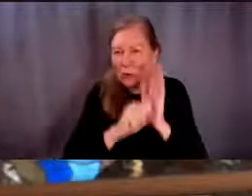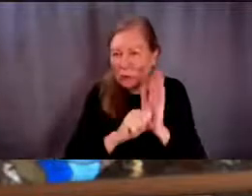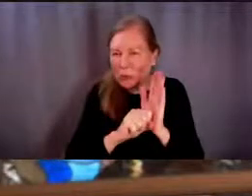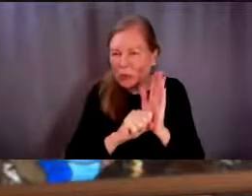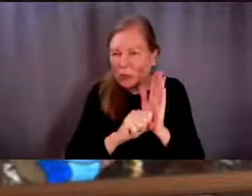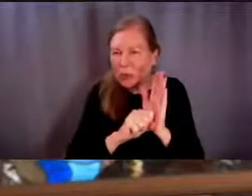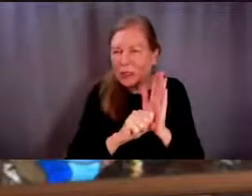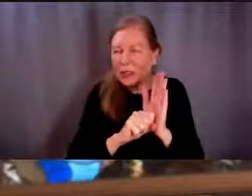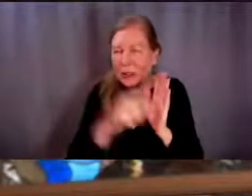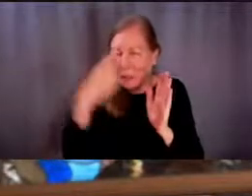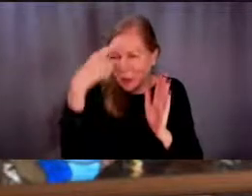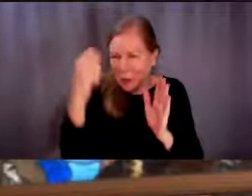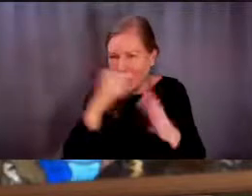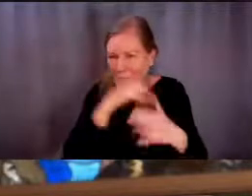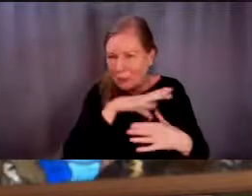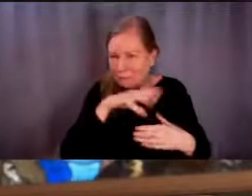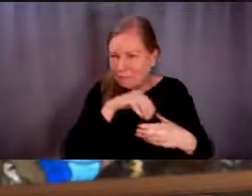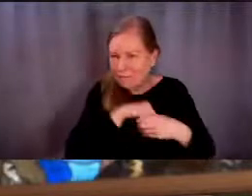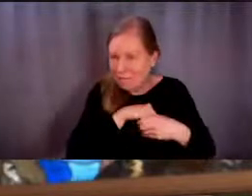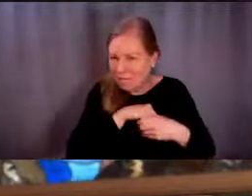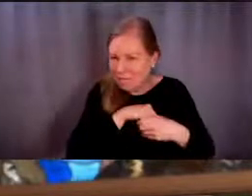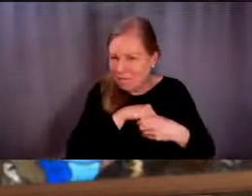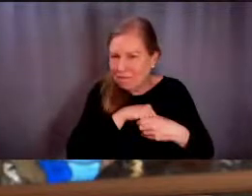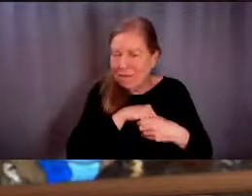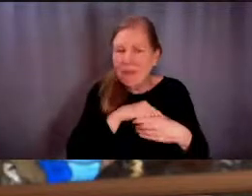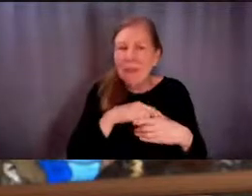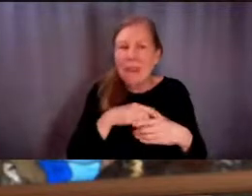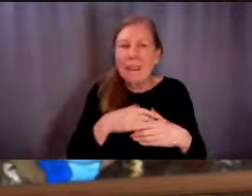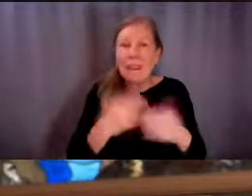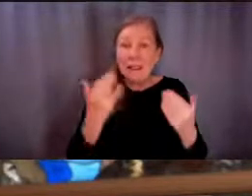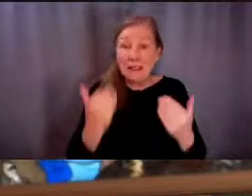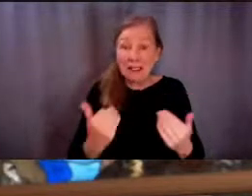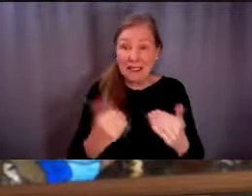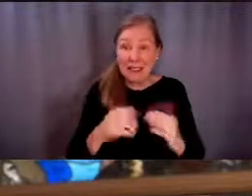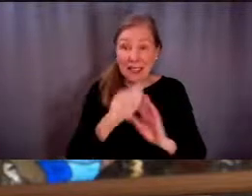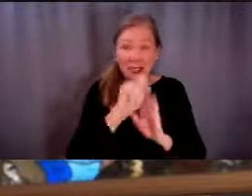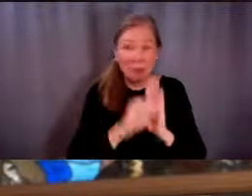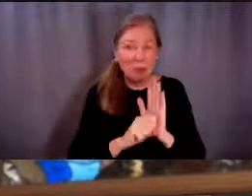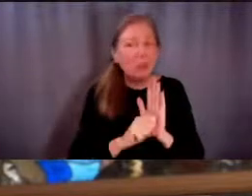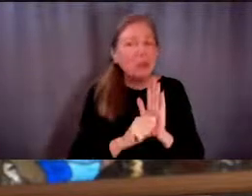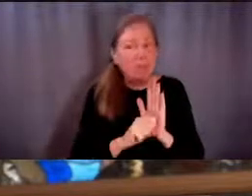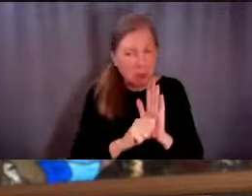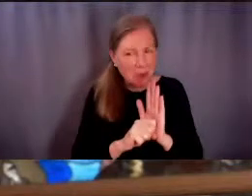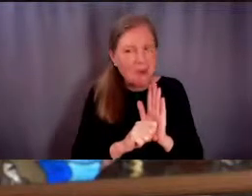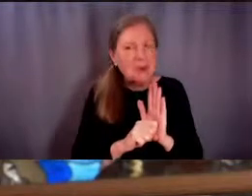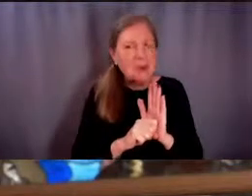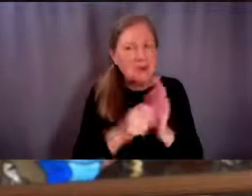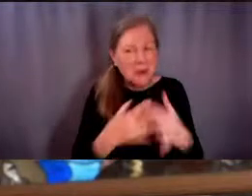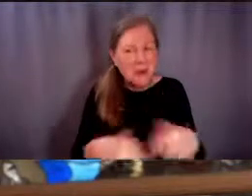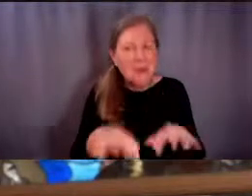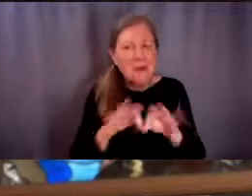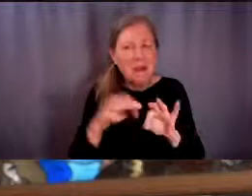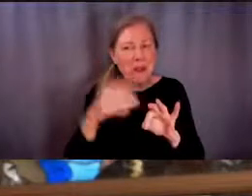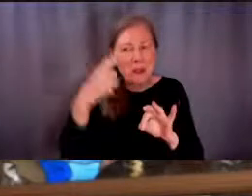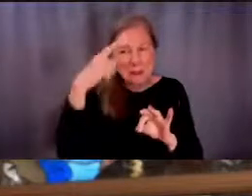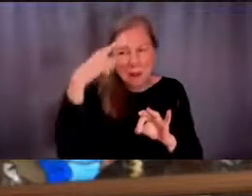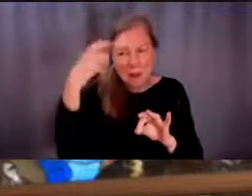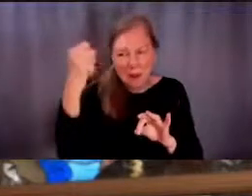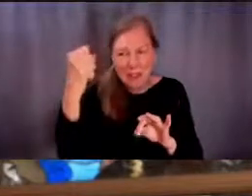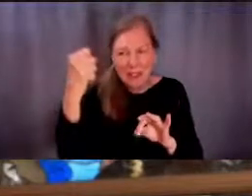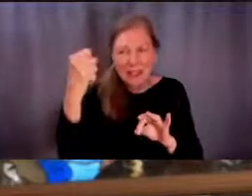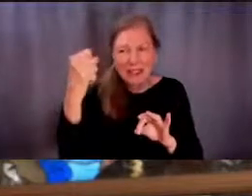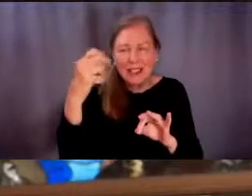hearts. And I think today's scripture is one of those that's worthy of memorizing or reciting